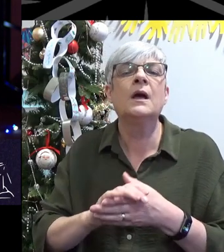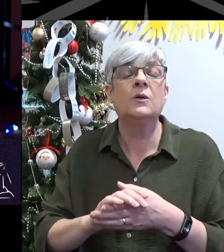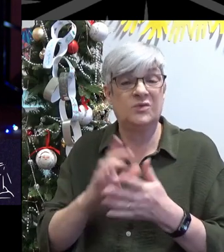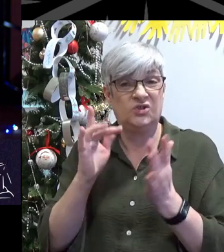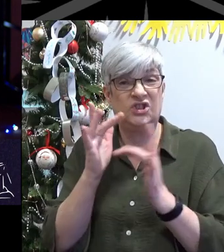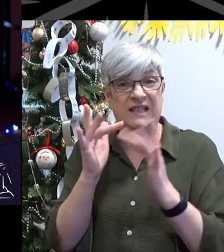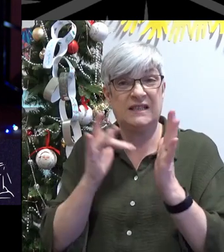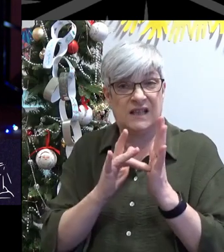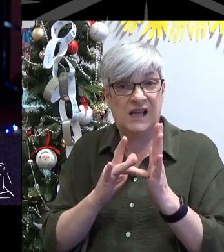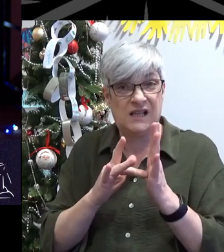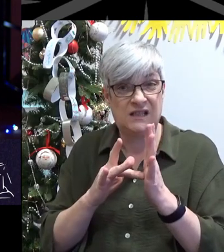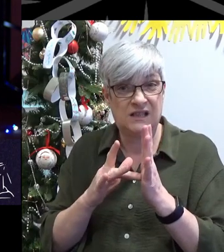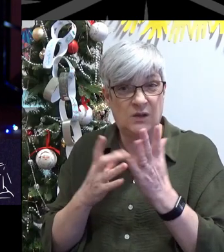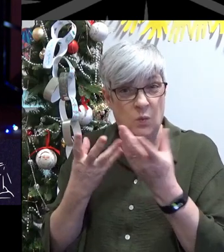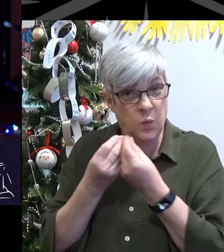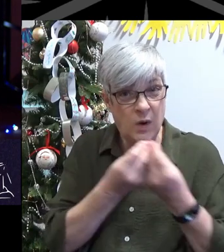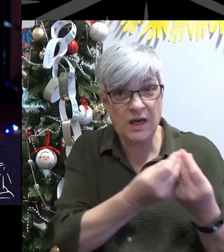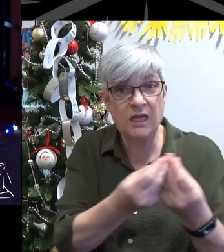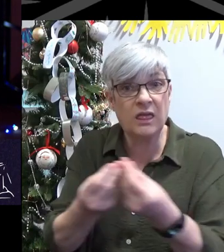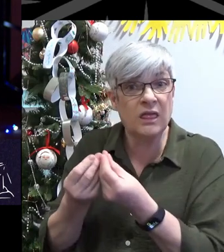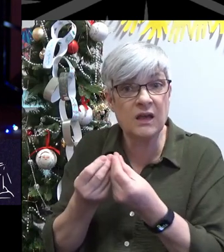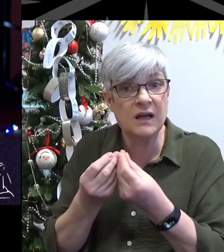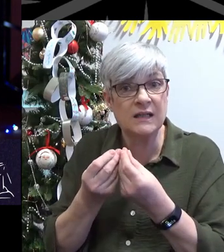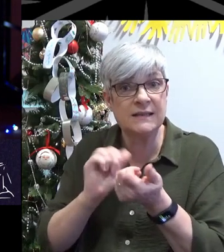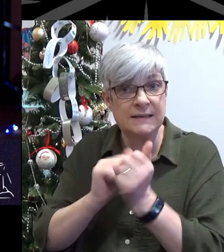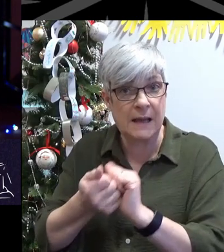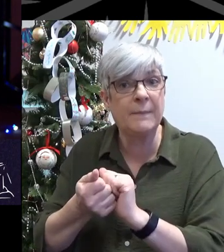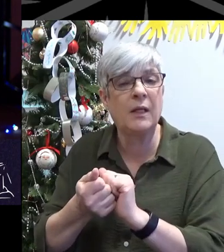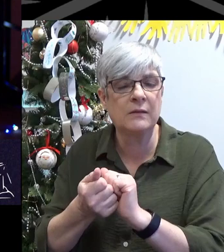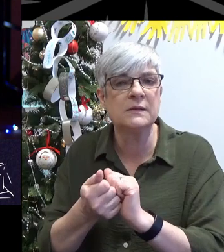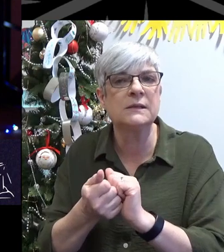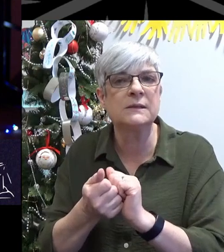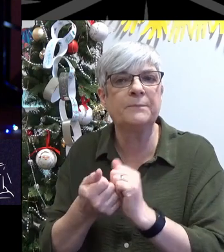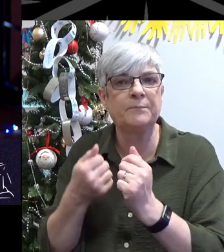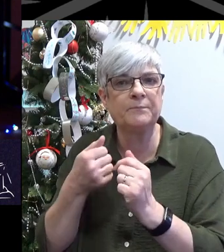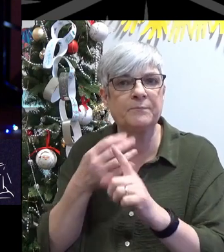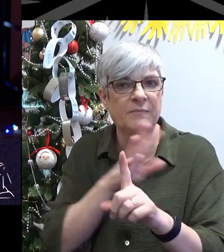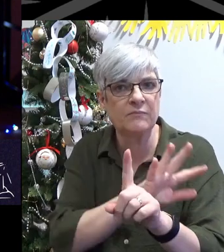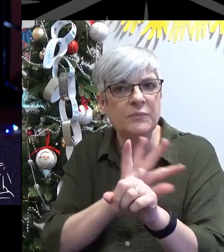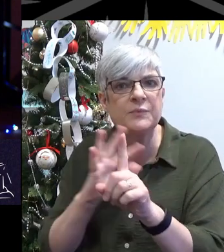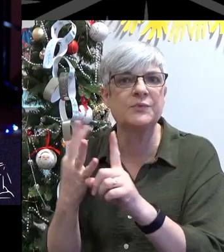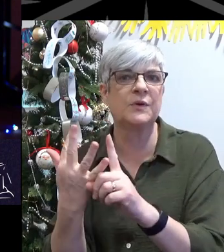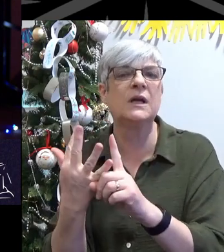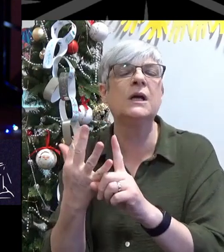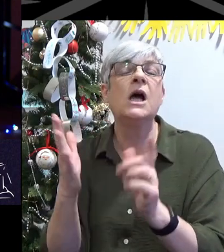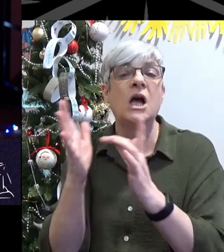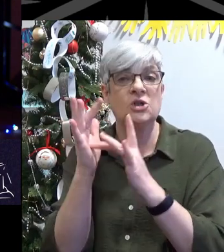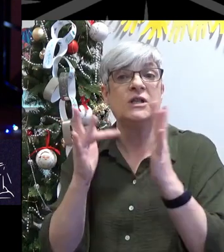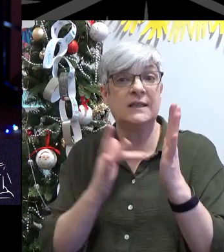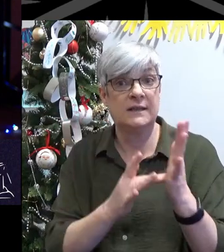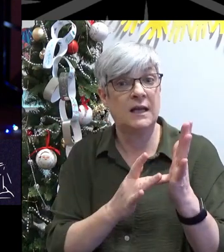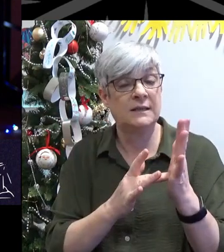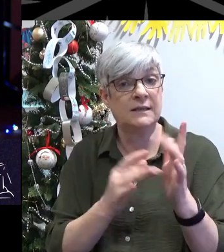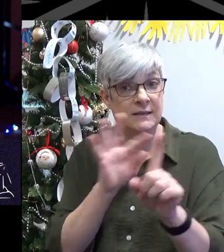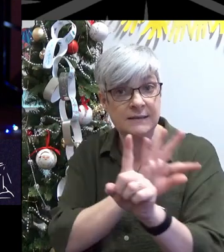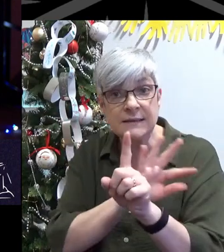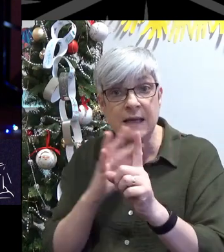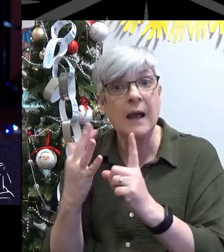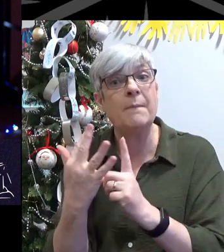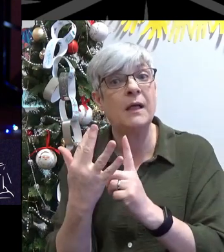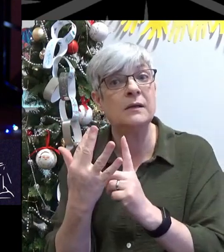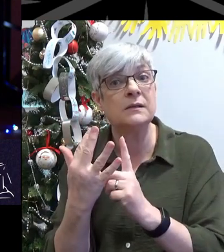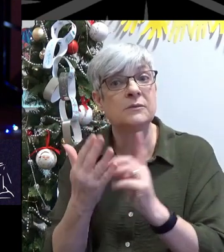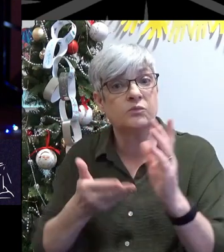Jesus is with his disciples. And Jesus and his disciples went on to